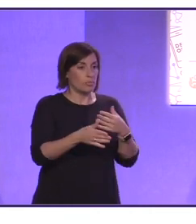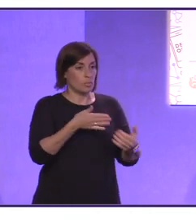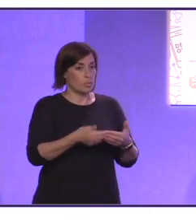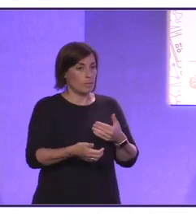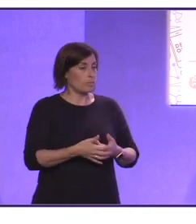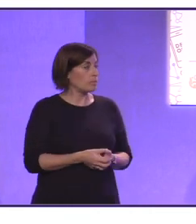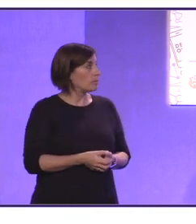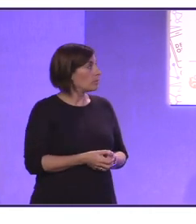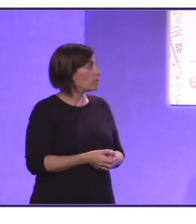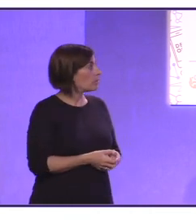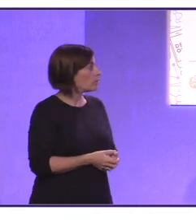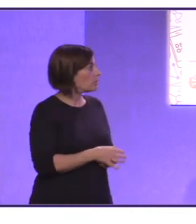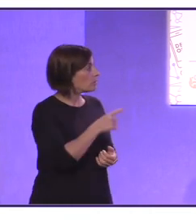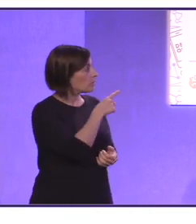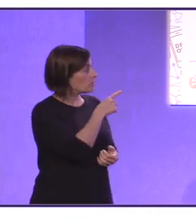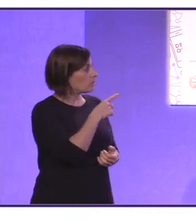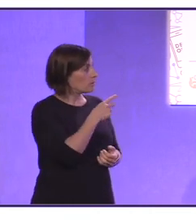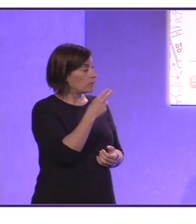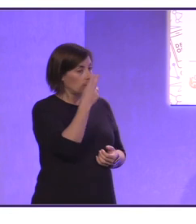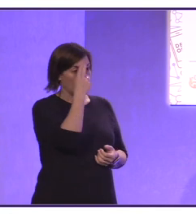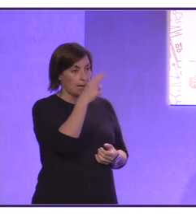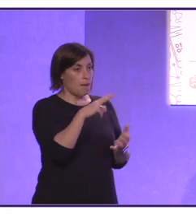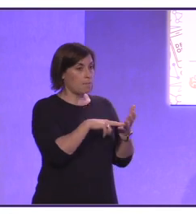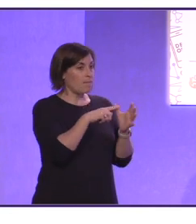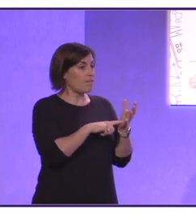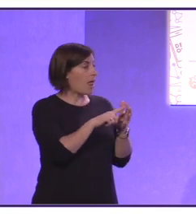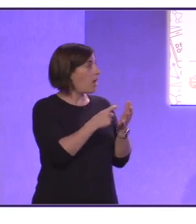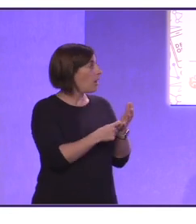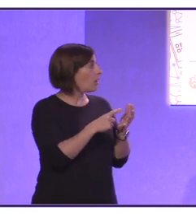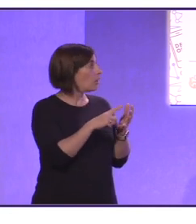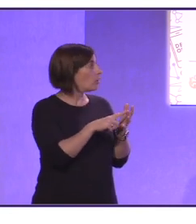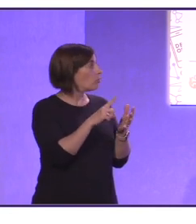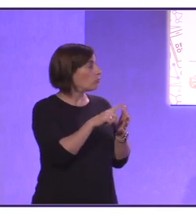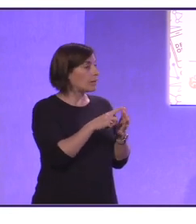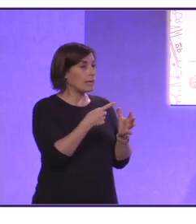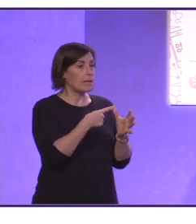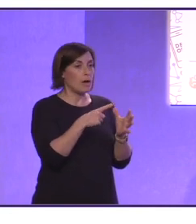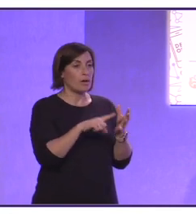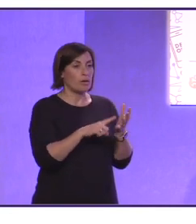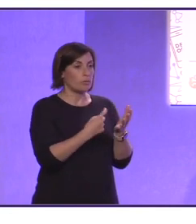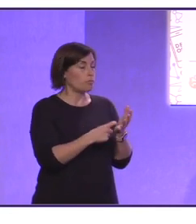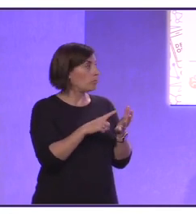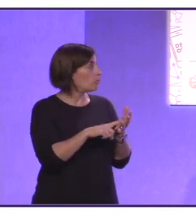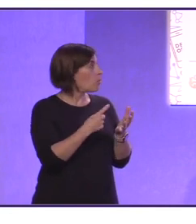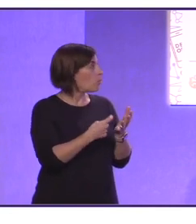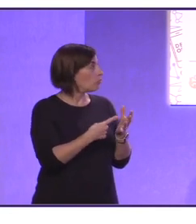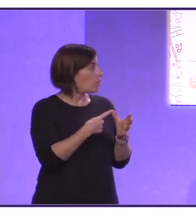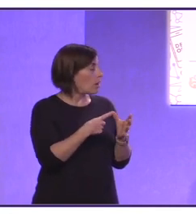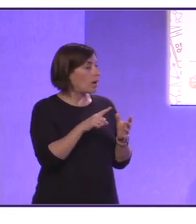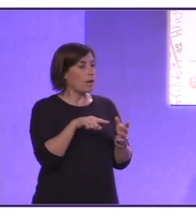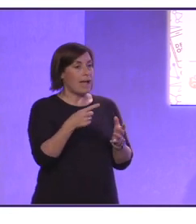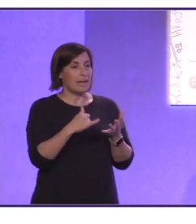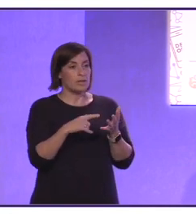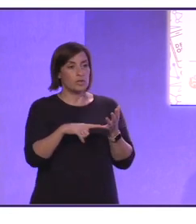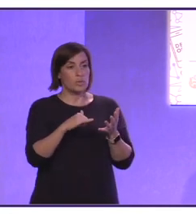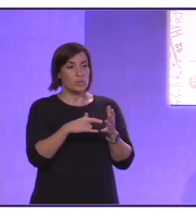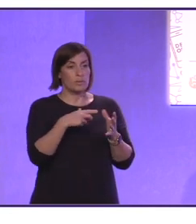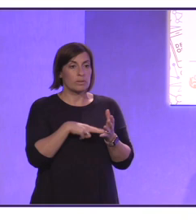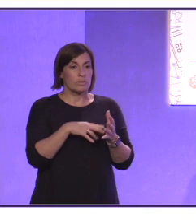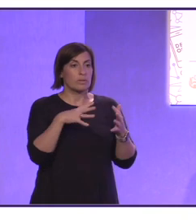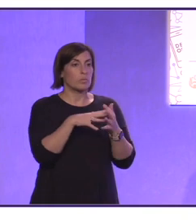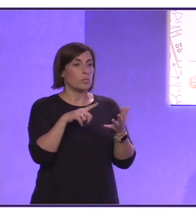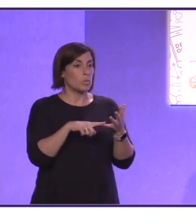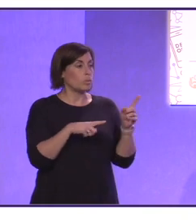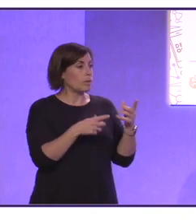Vali Arora and Susan Wu published an excellent article on getting free of toxic tech culture. And they talked about what it was that a tech culture